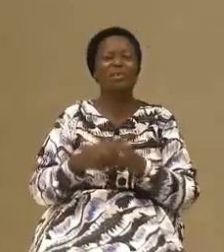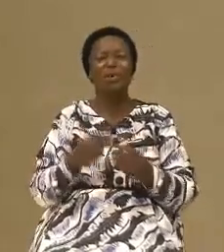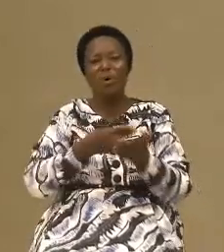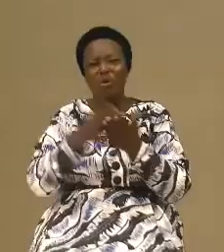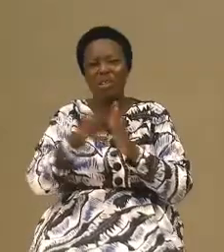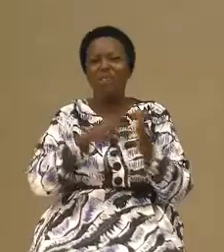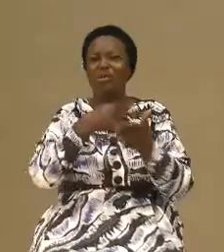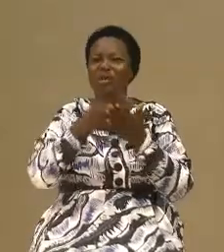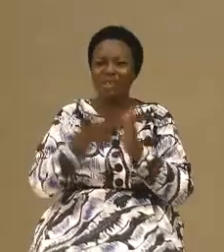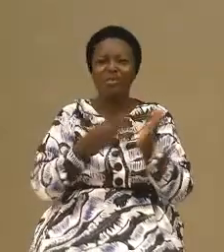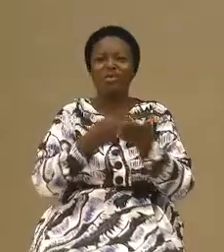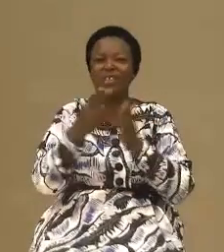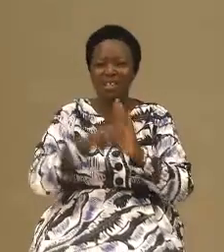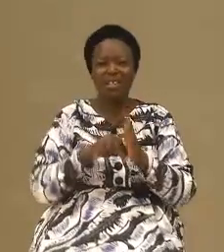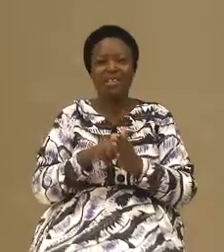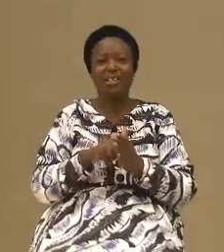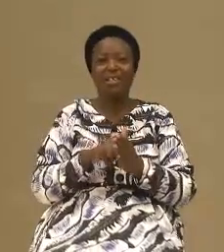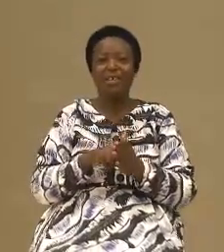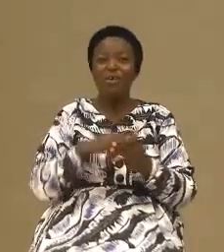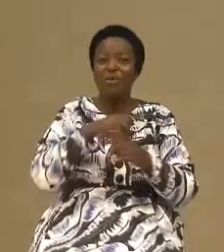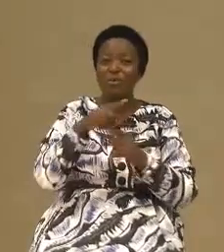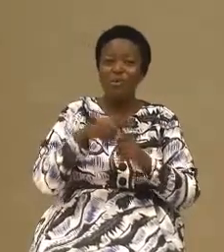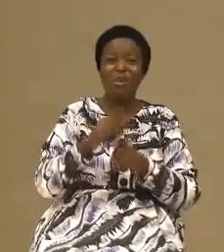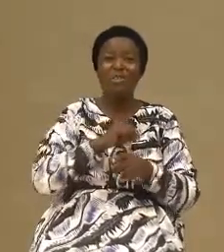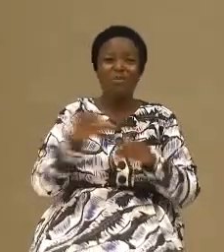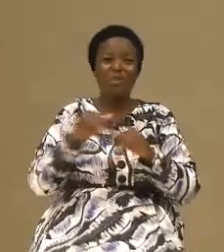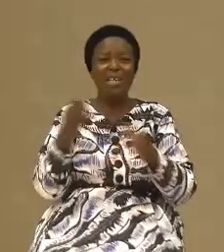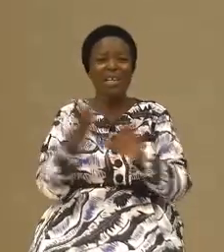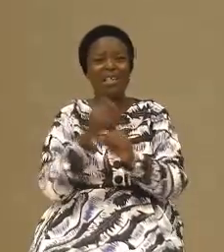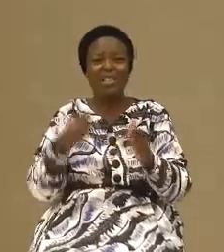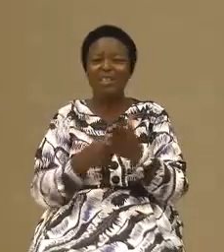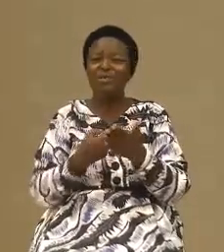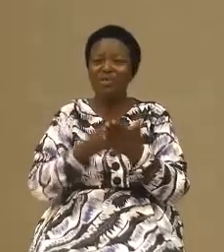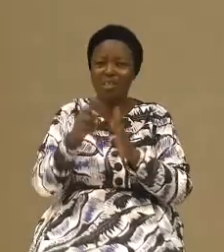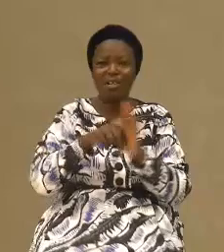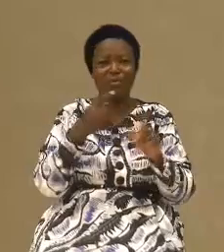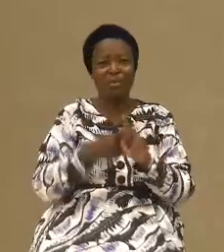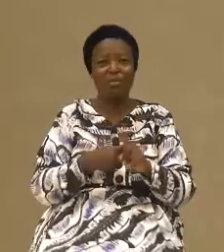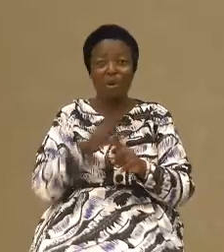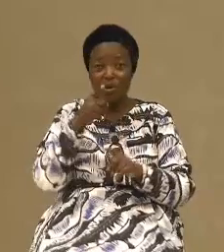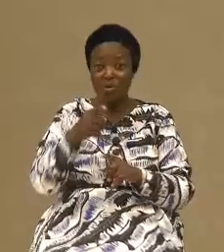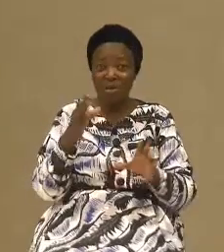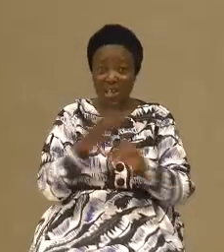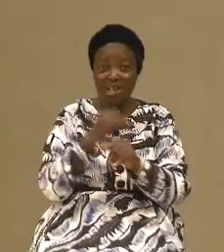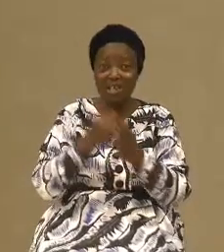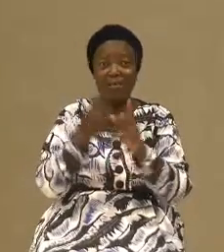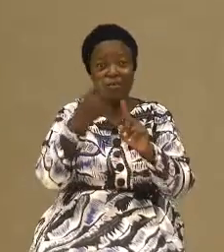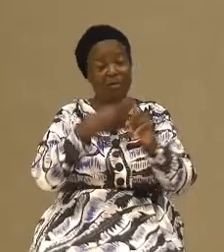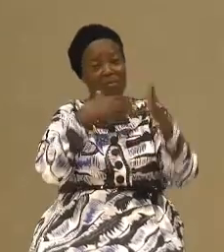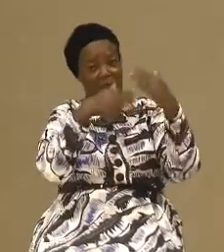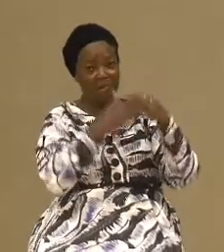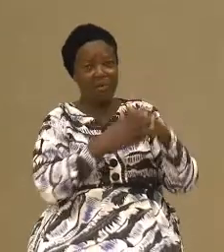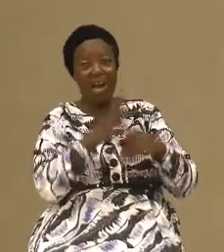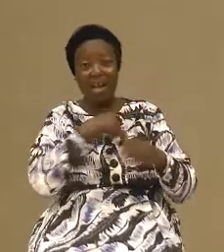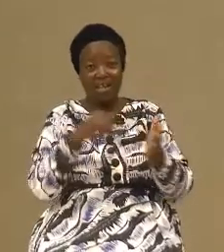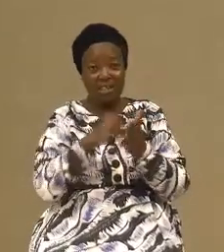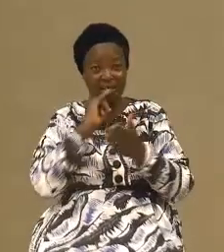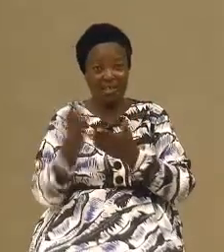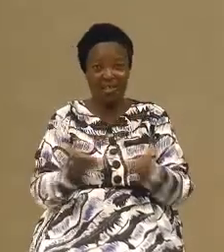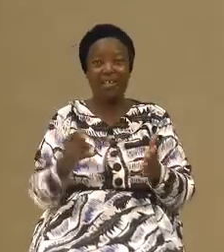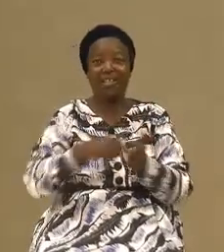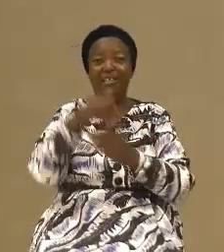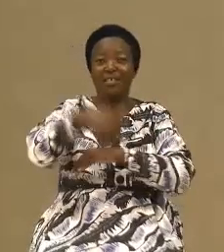holiness? You get it from heaven. And it's available tonight. I said